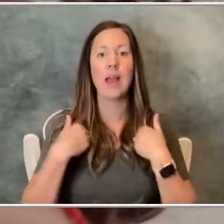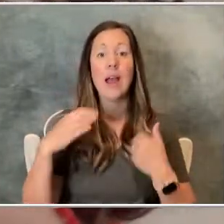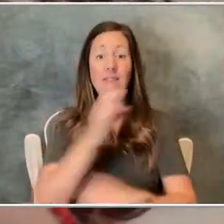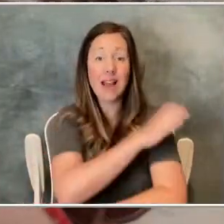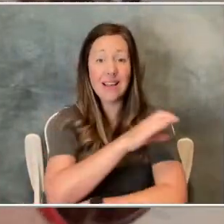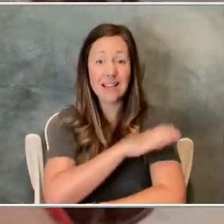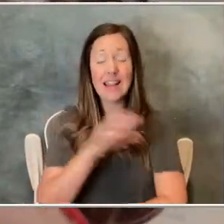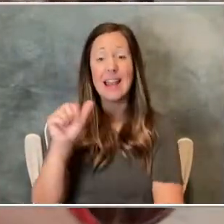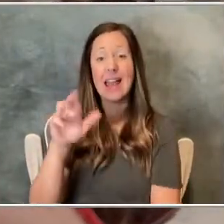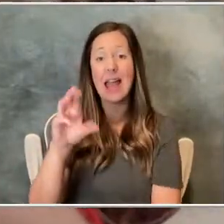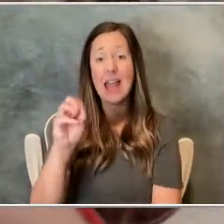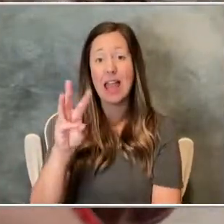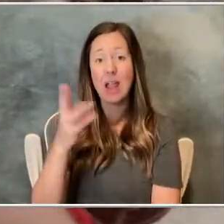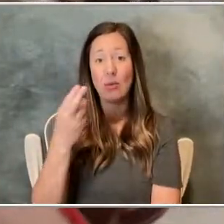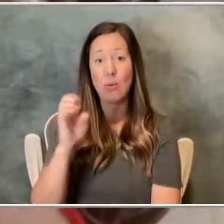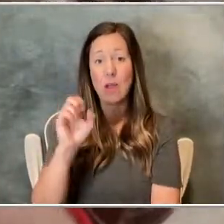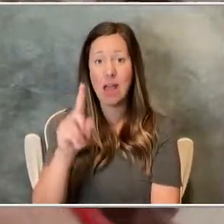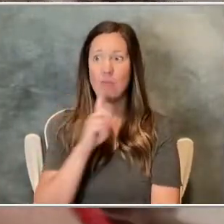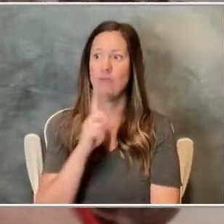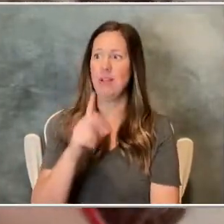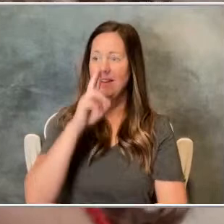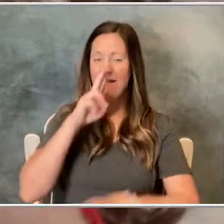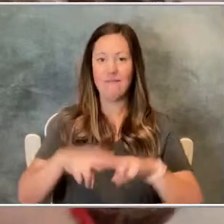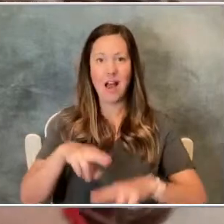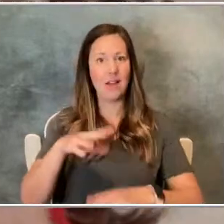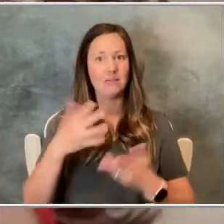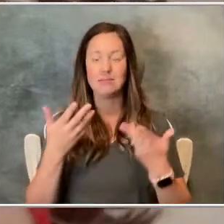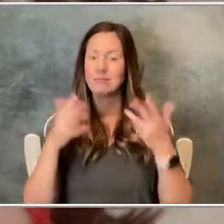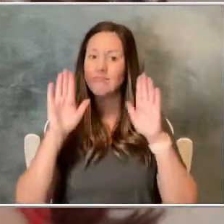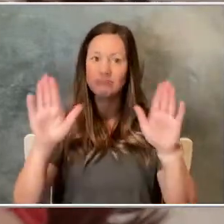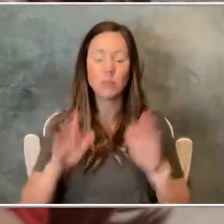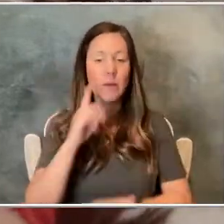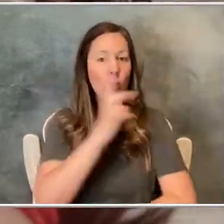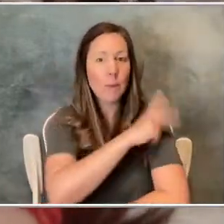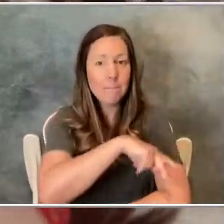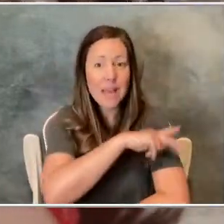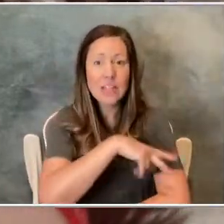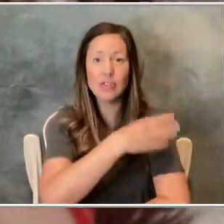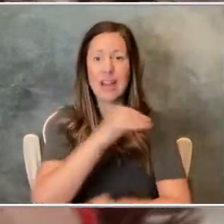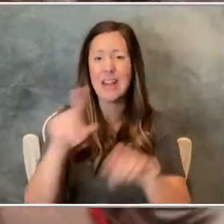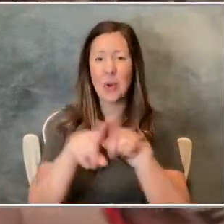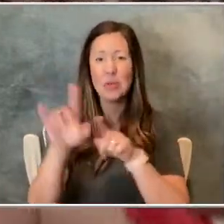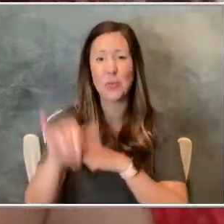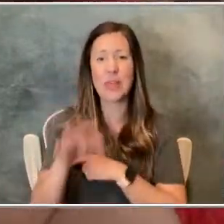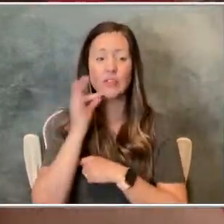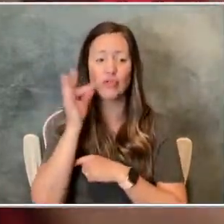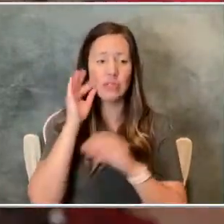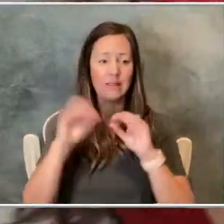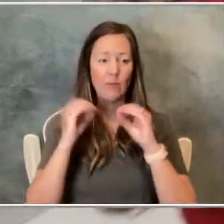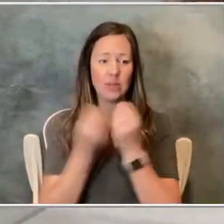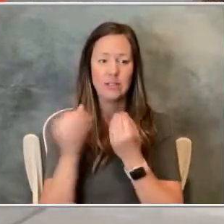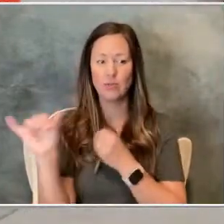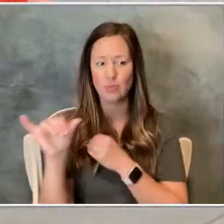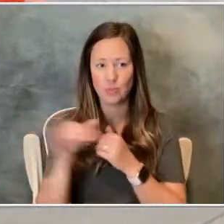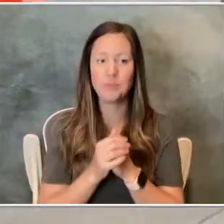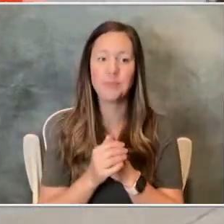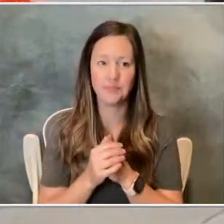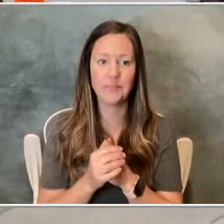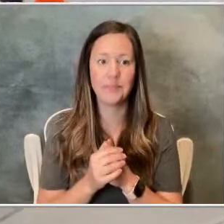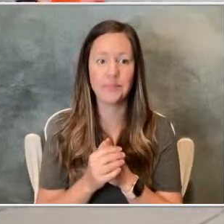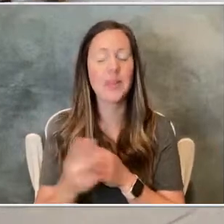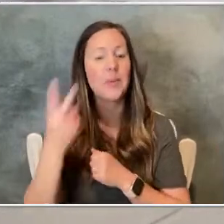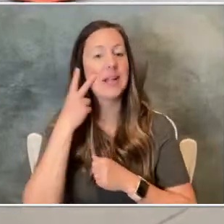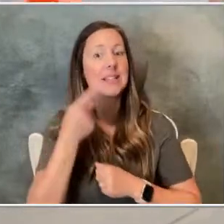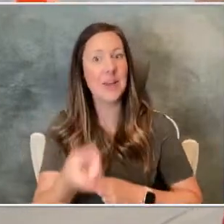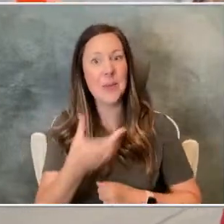really fun. It's great for our patients. I think it's great for the Chiefs organization as well. When I saw you and Rachel Pepper